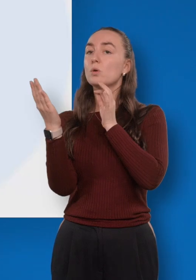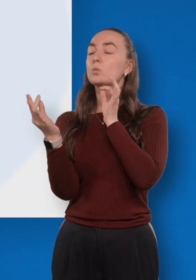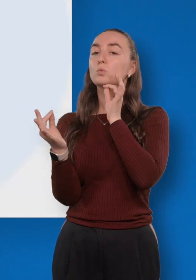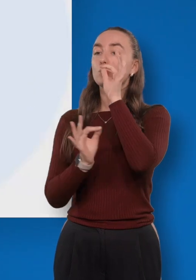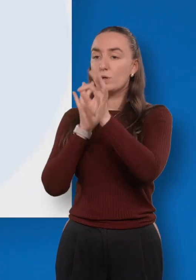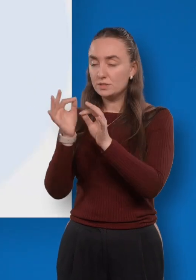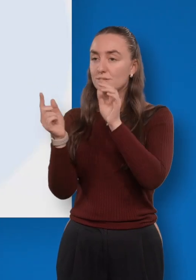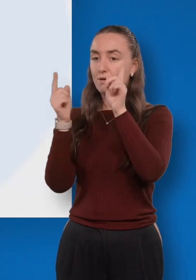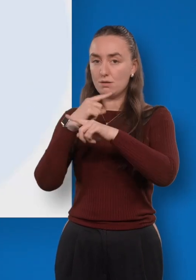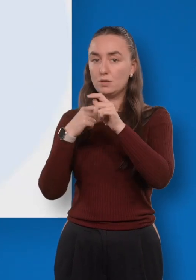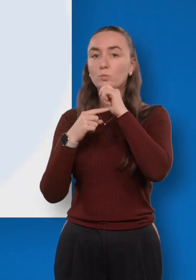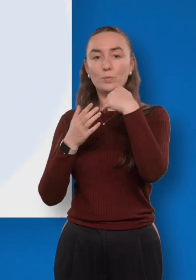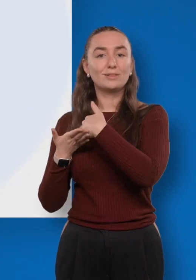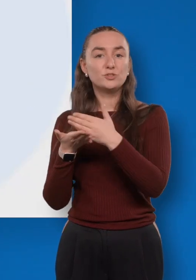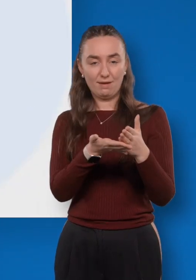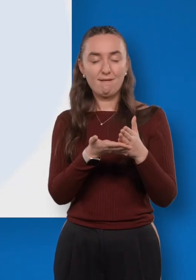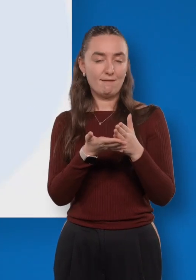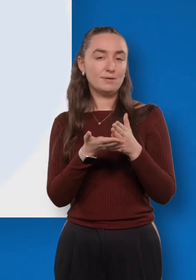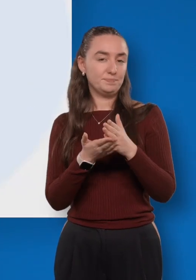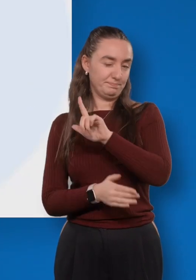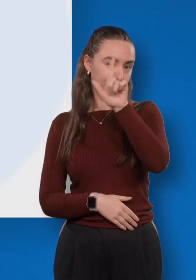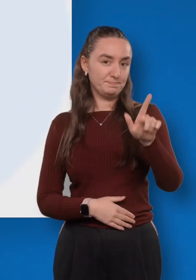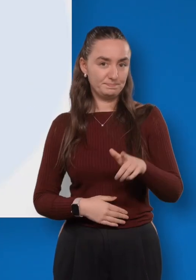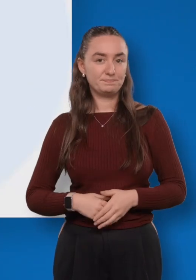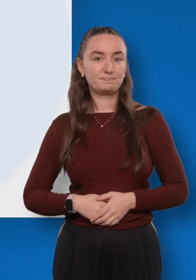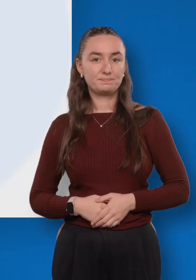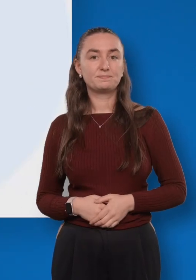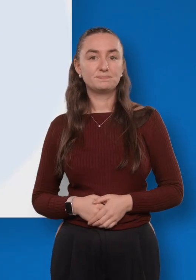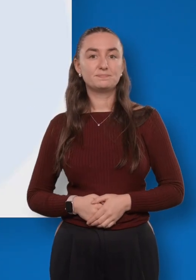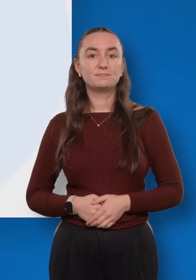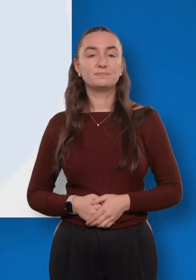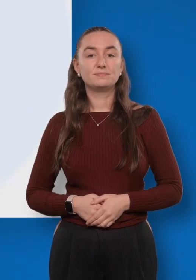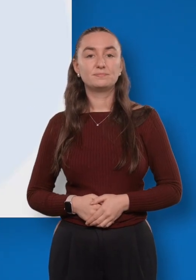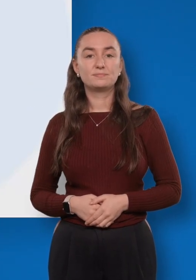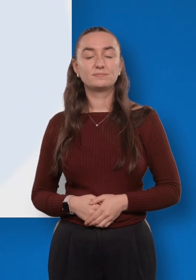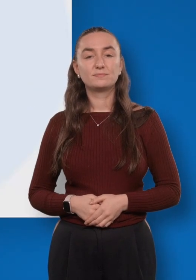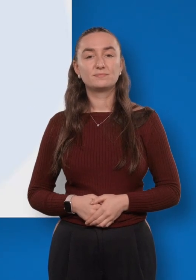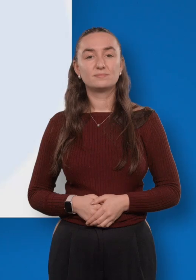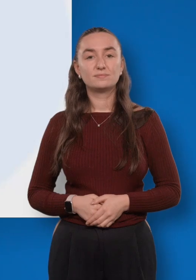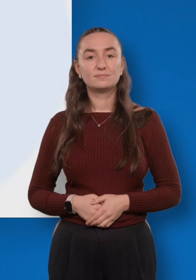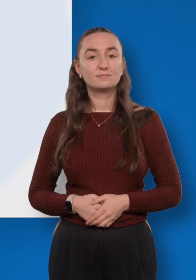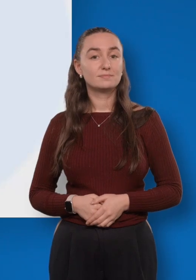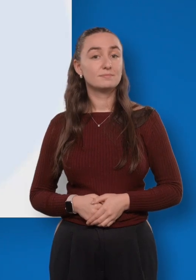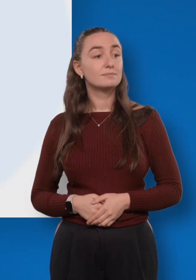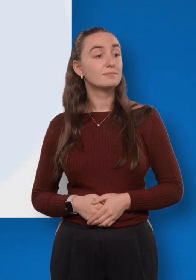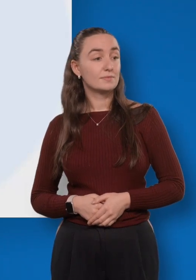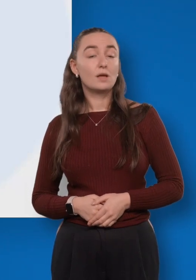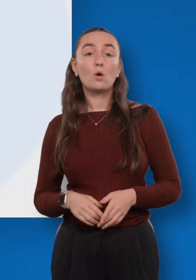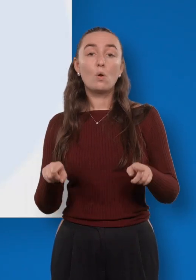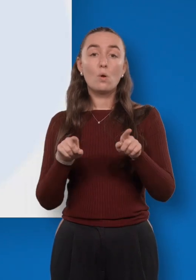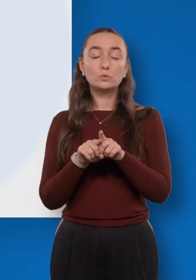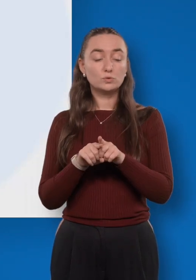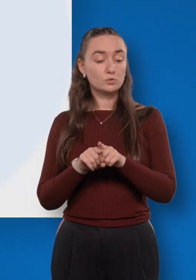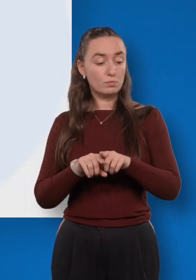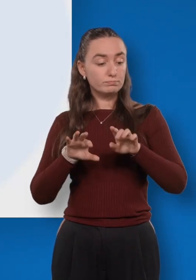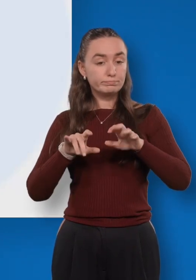answers that will be circulated later on. As I said before, the chat also has been enabled,